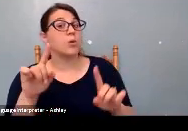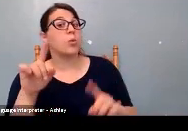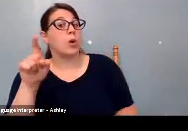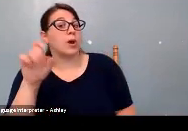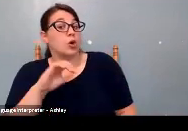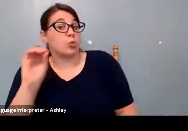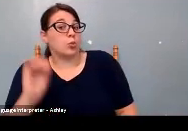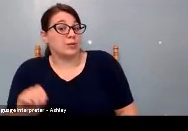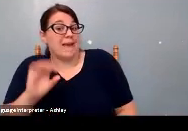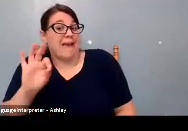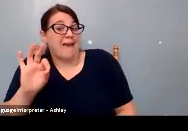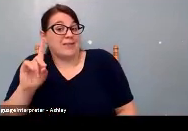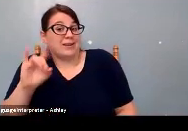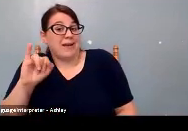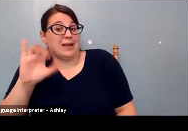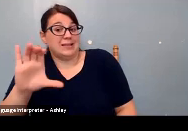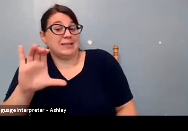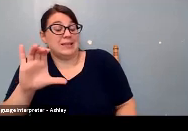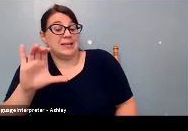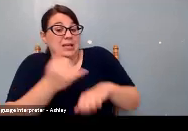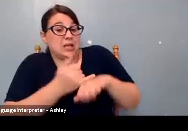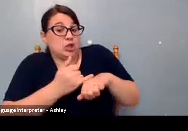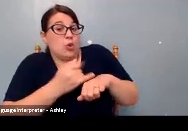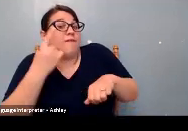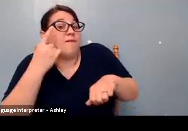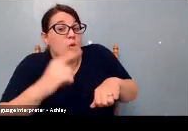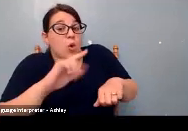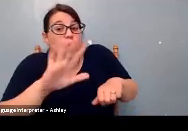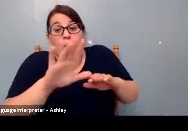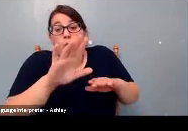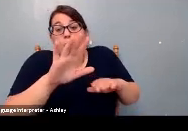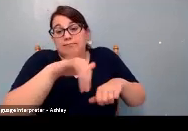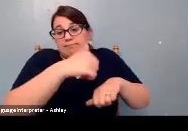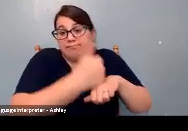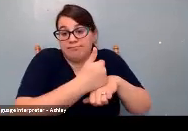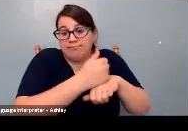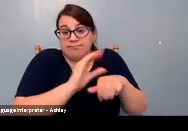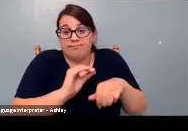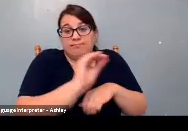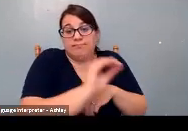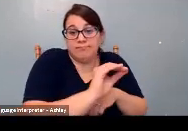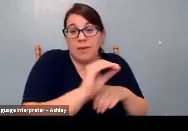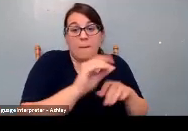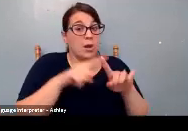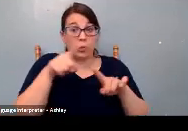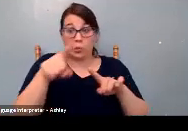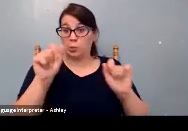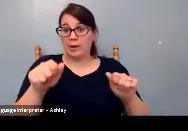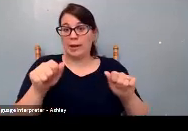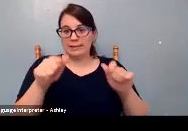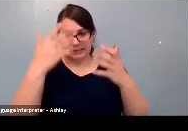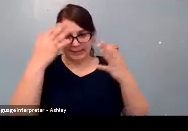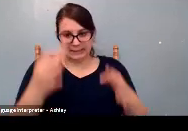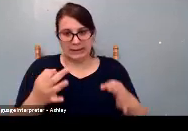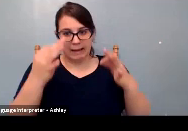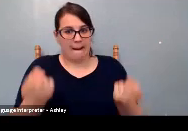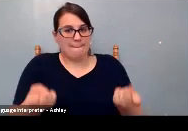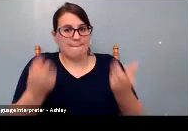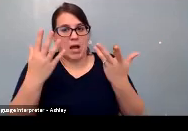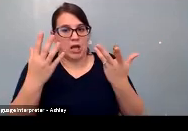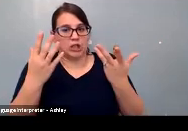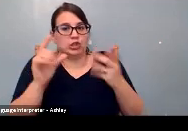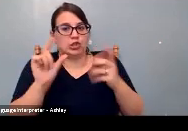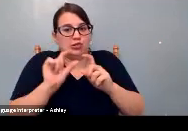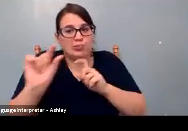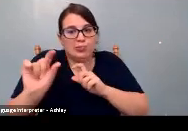is protected. So when you're doing the enrollment, you can split up the distributions where you designate a certain percentage